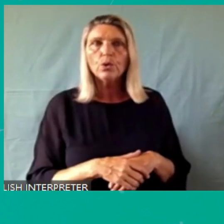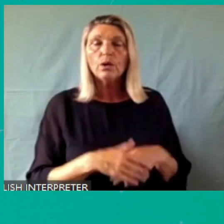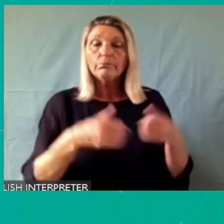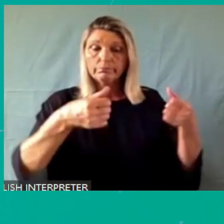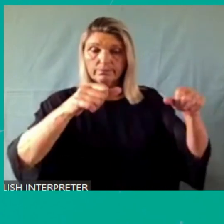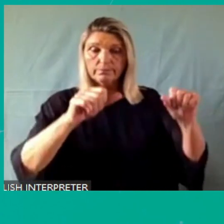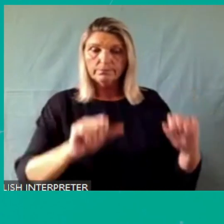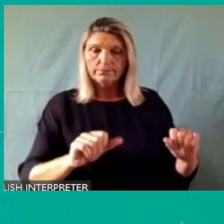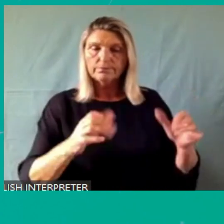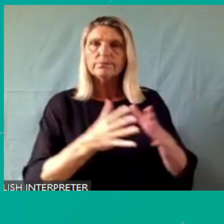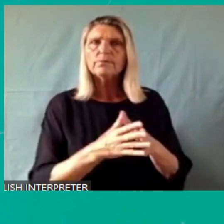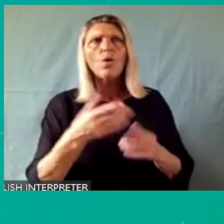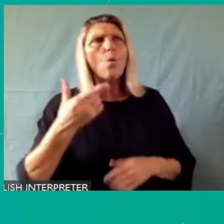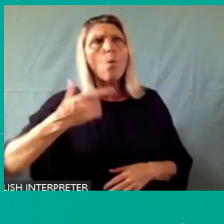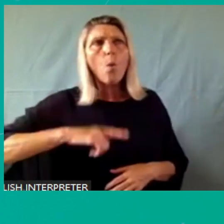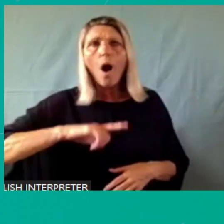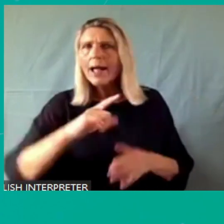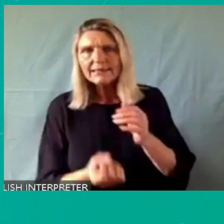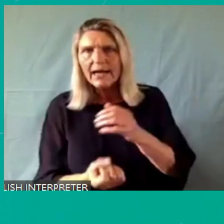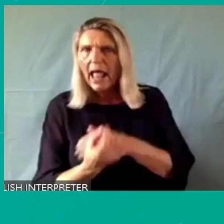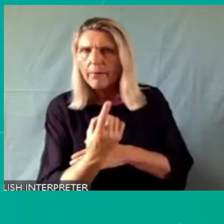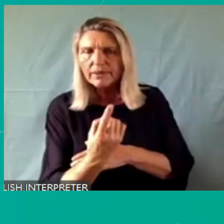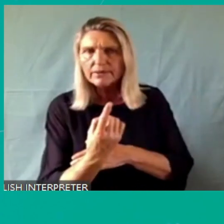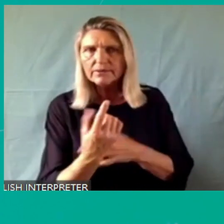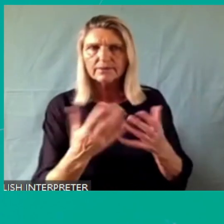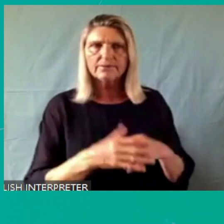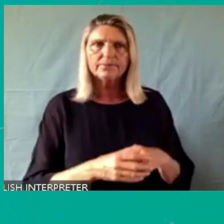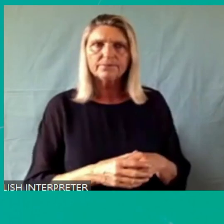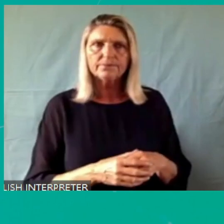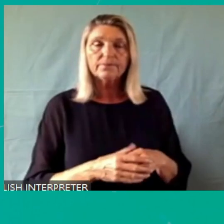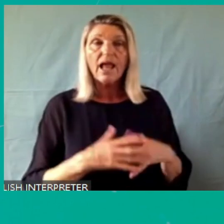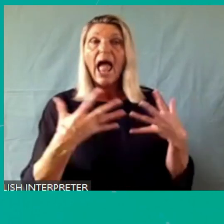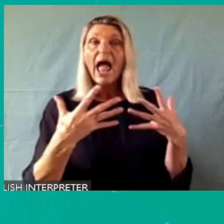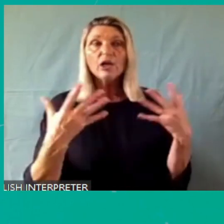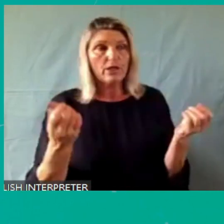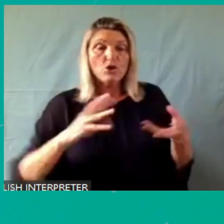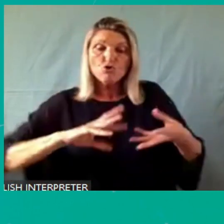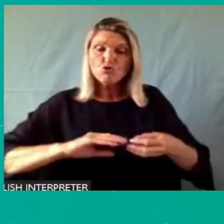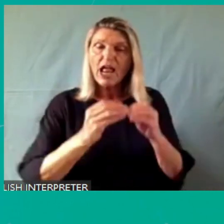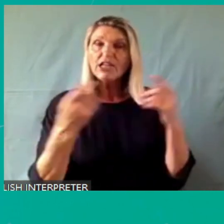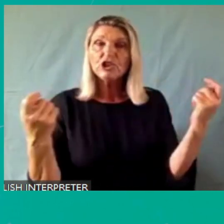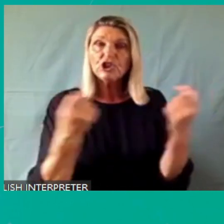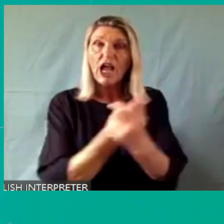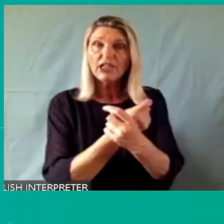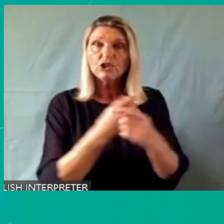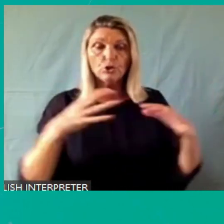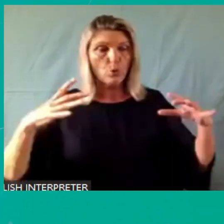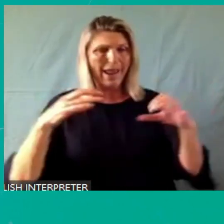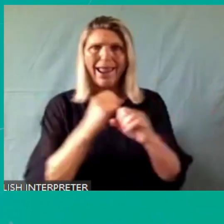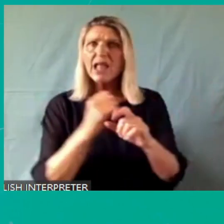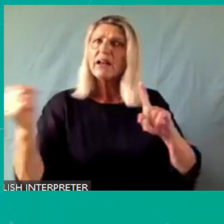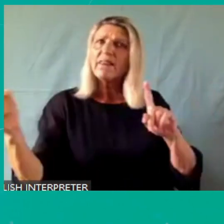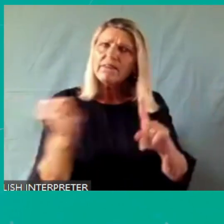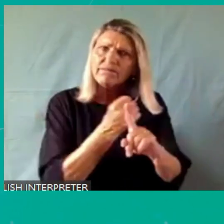help prevention. Firstly, to bring about transformative change to end the violence and abuse perpetrated against disabled